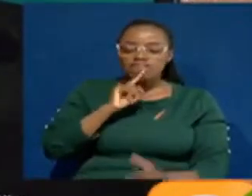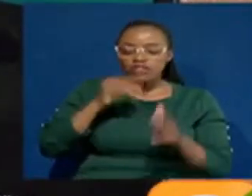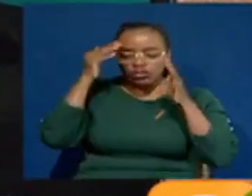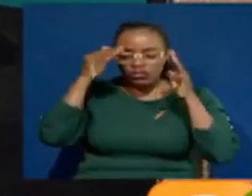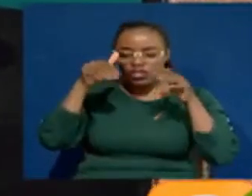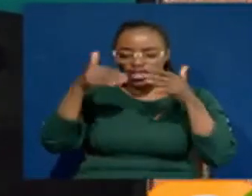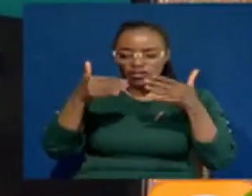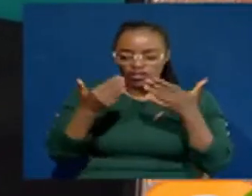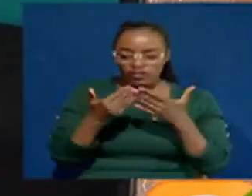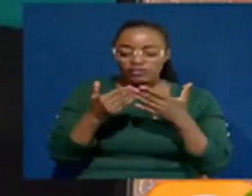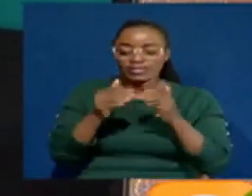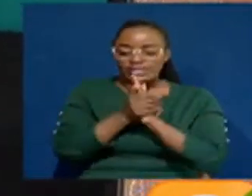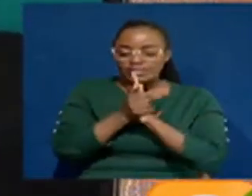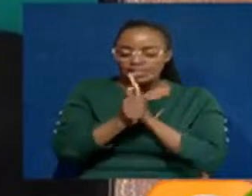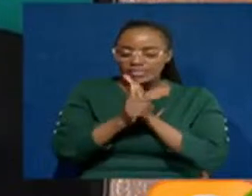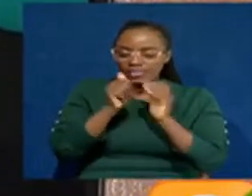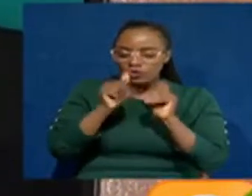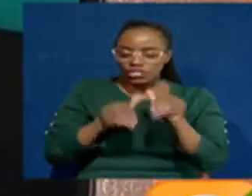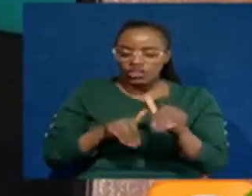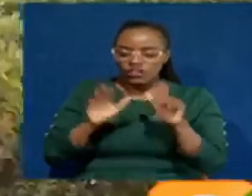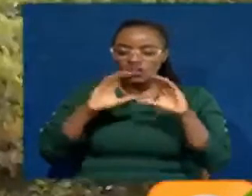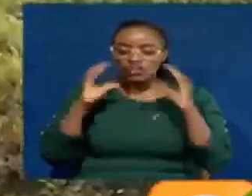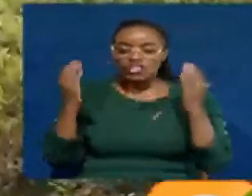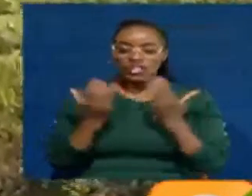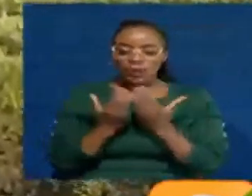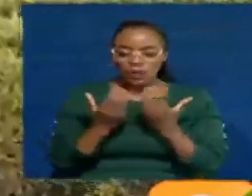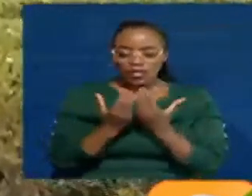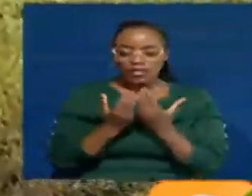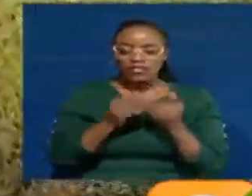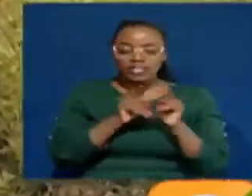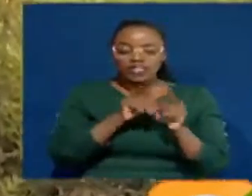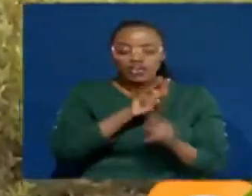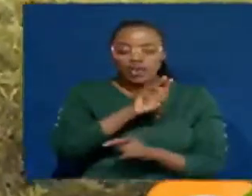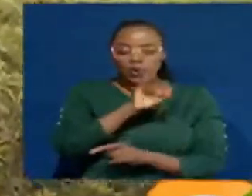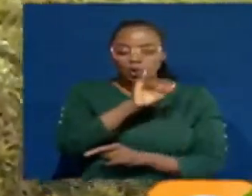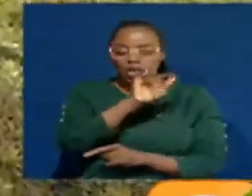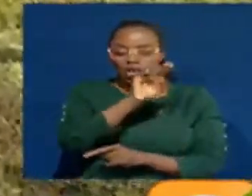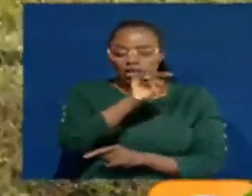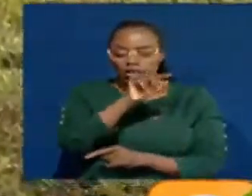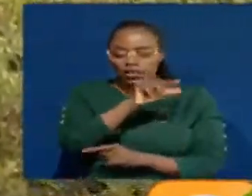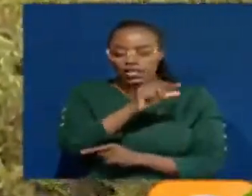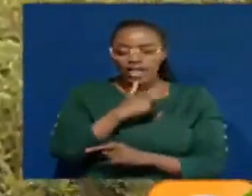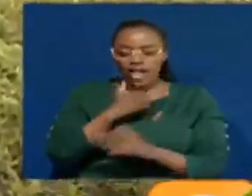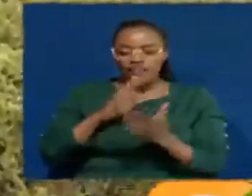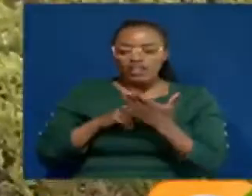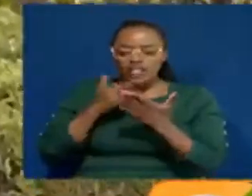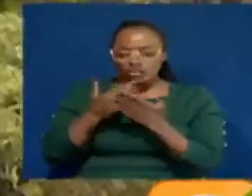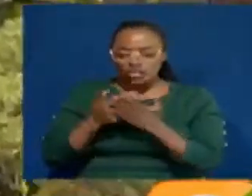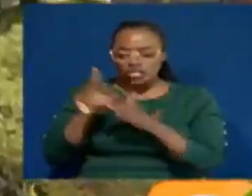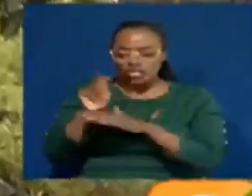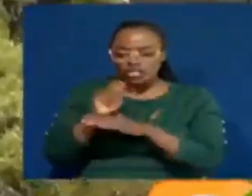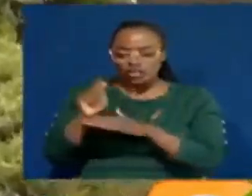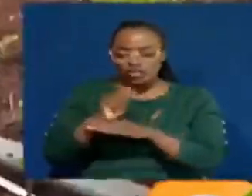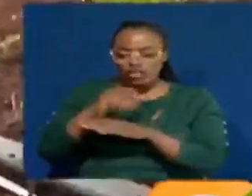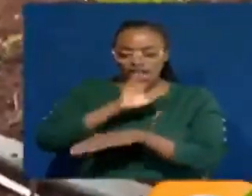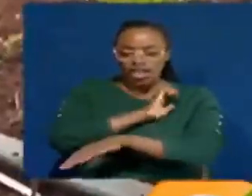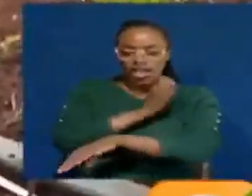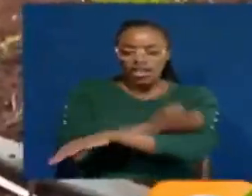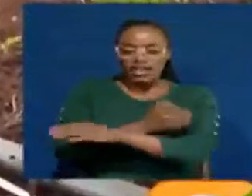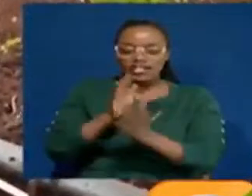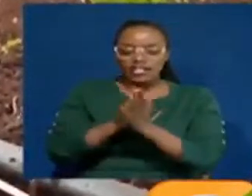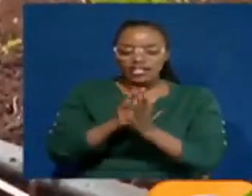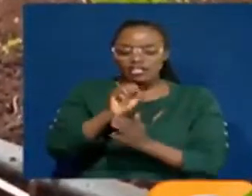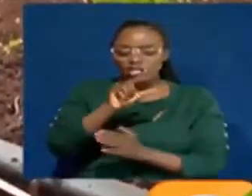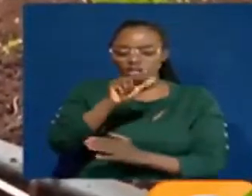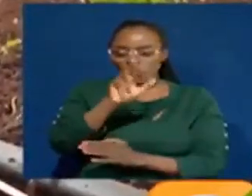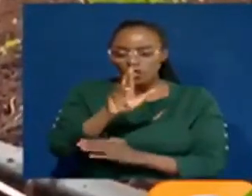on highly sought-after skills in the world. Apart from welding, the hub is also training on energy and solar technology and